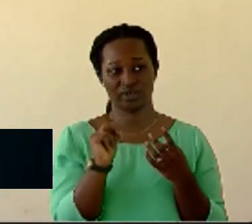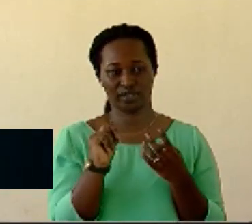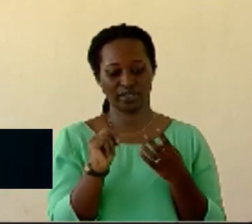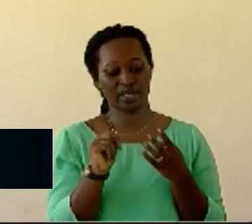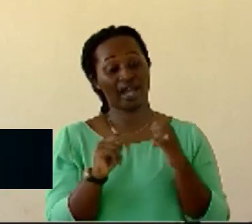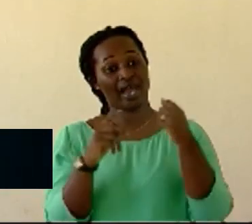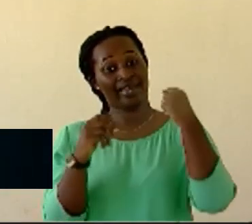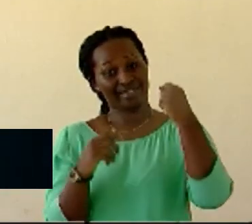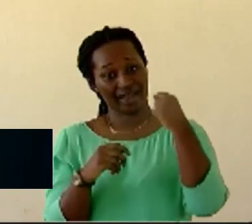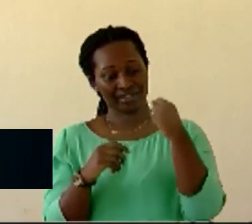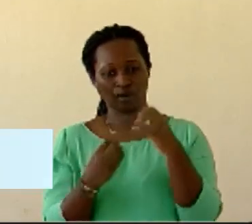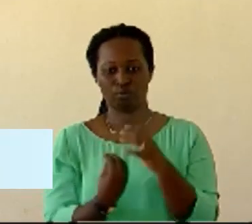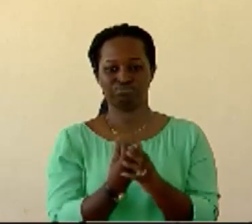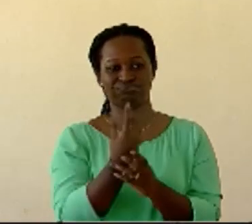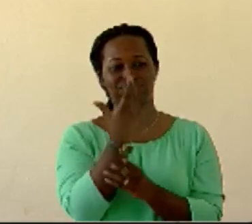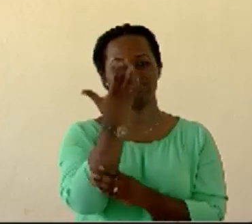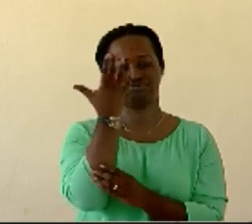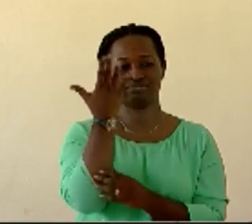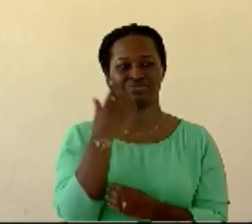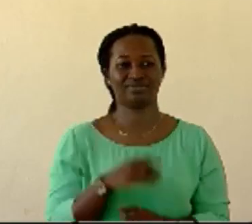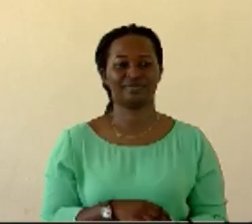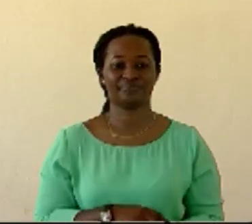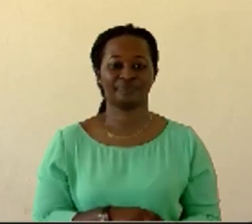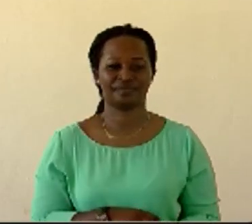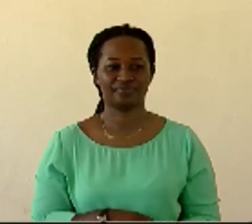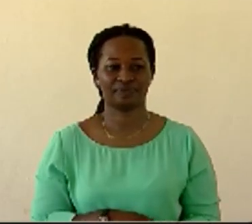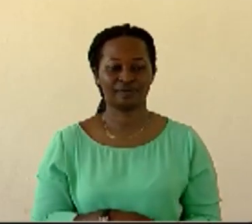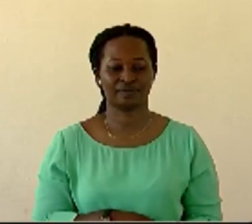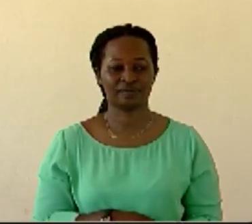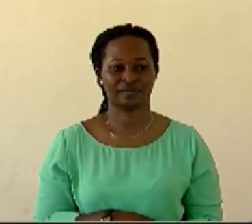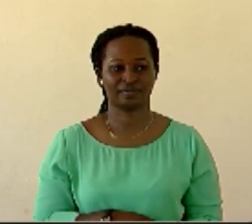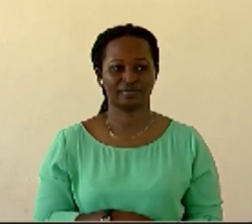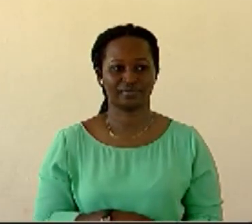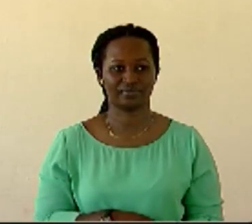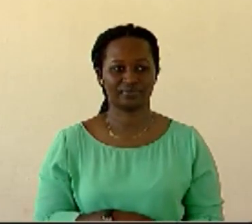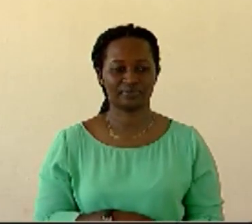organisms grow. That means growth is another